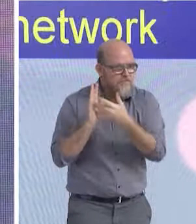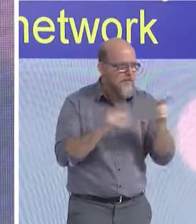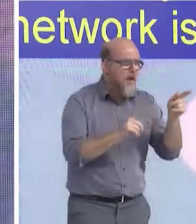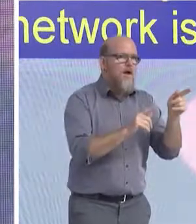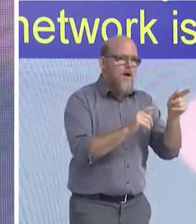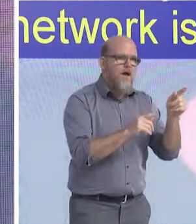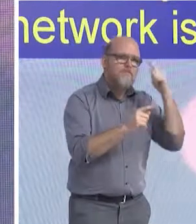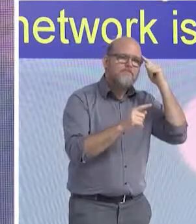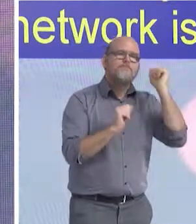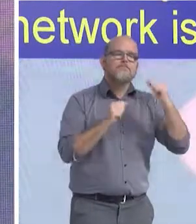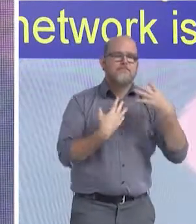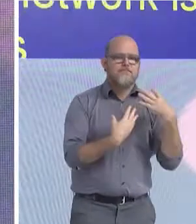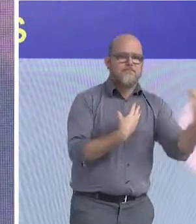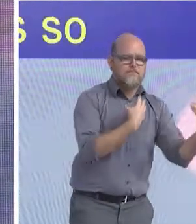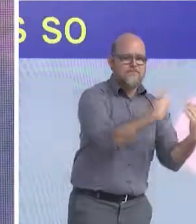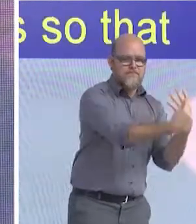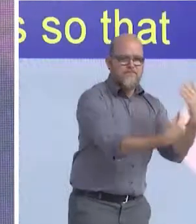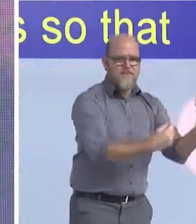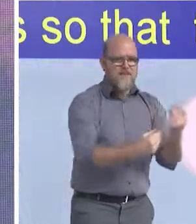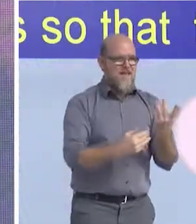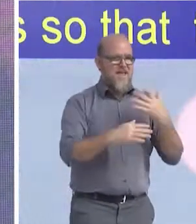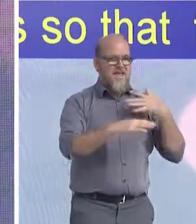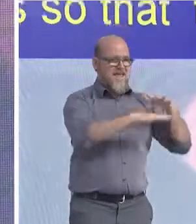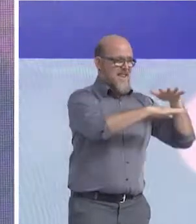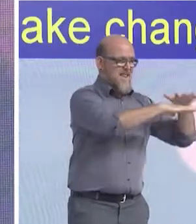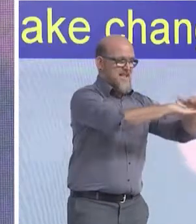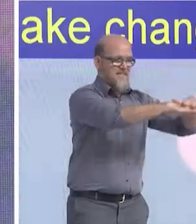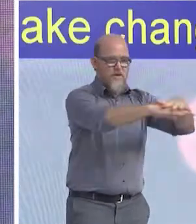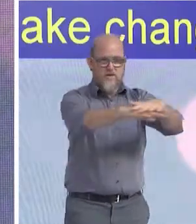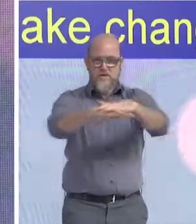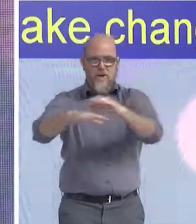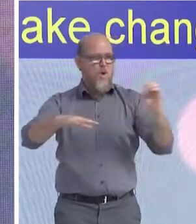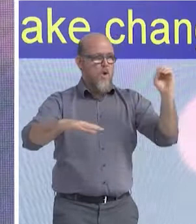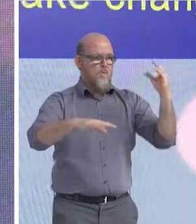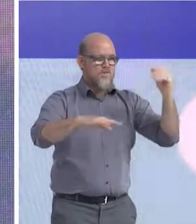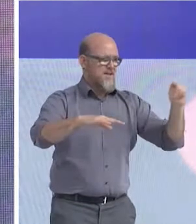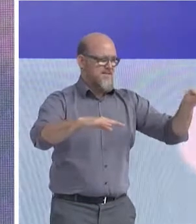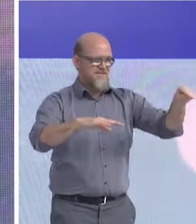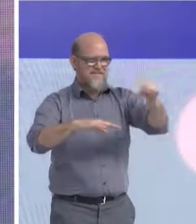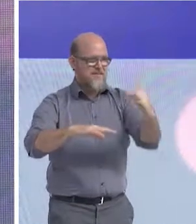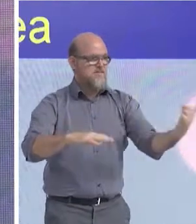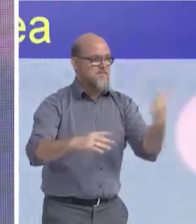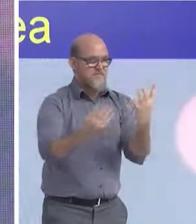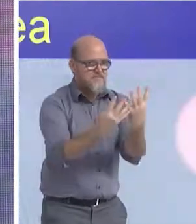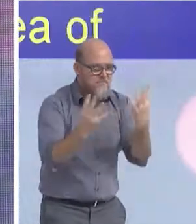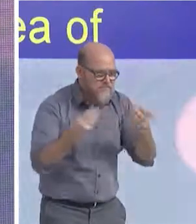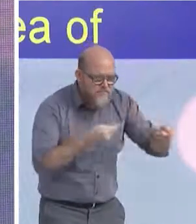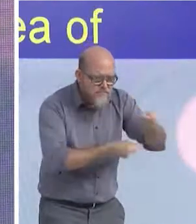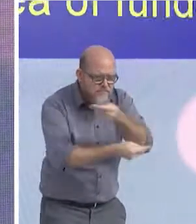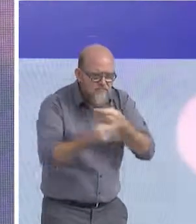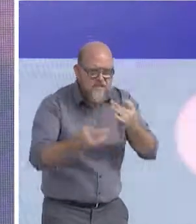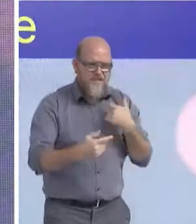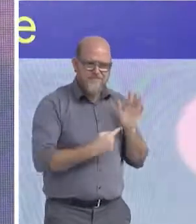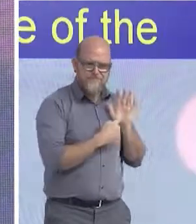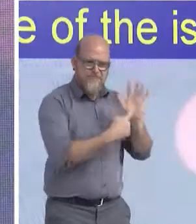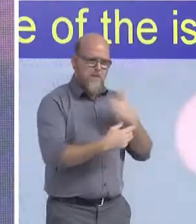so that together we can make change. And specifically in the area of fundamental rights, one of the issues that I was quite concerned about a few